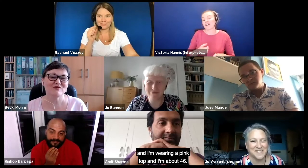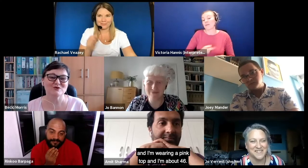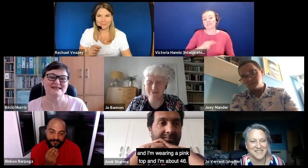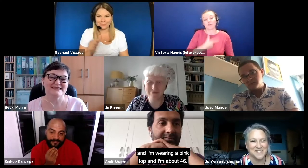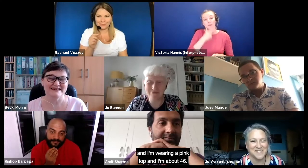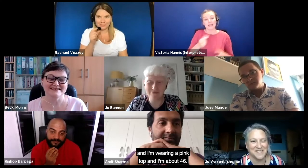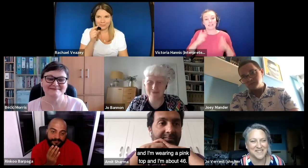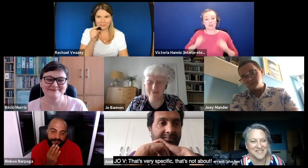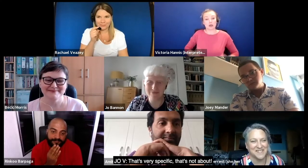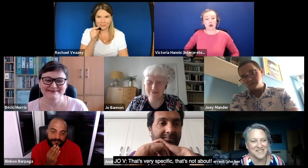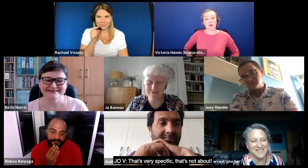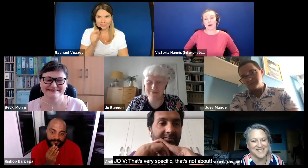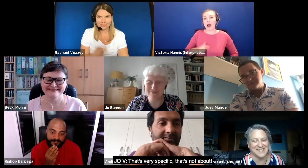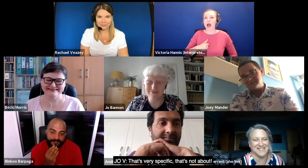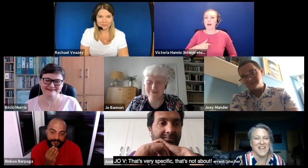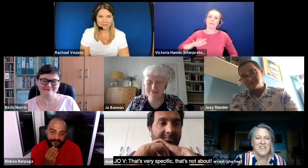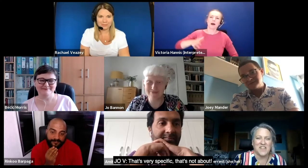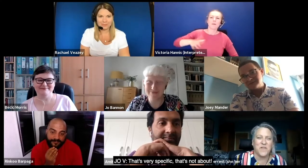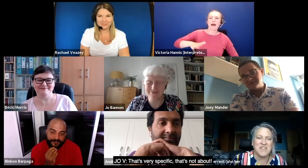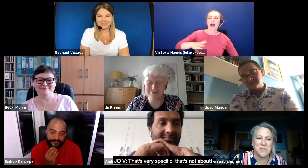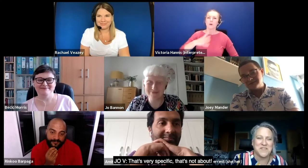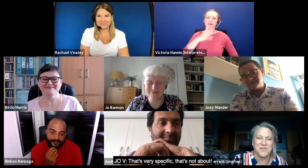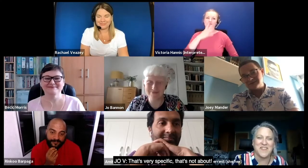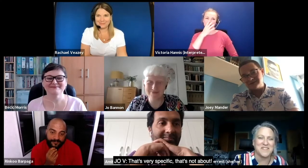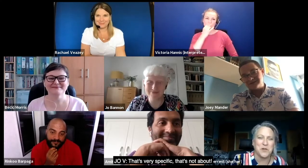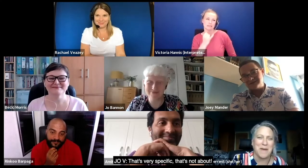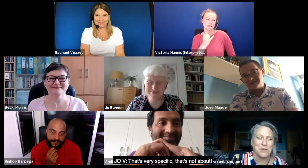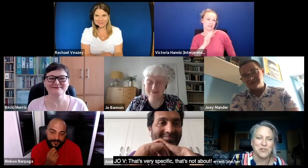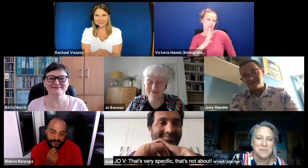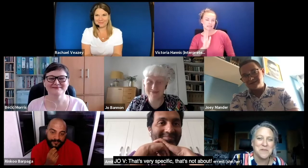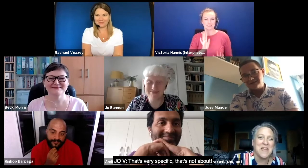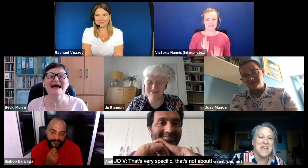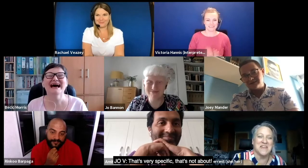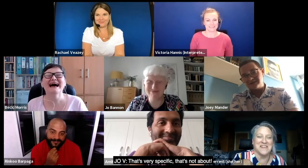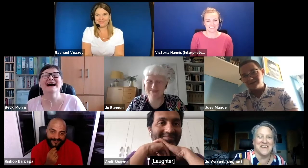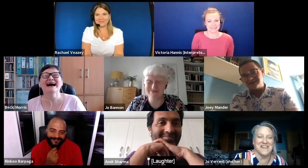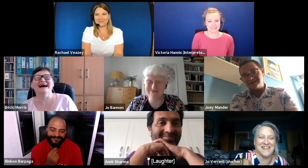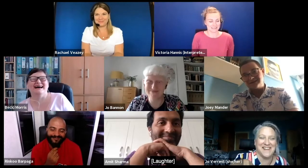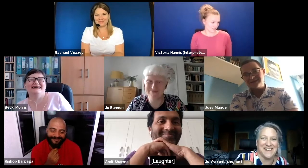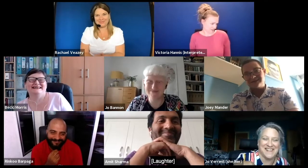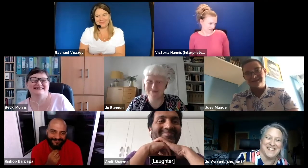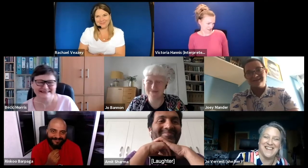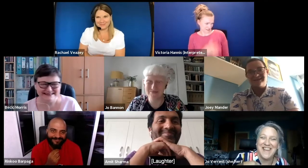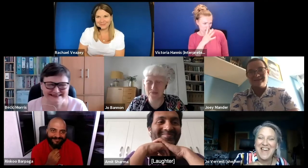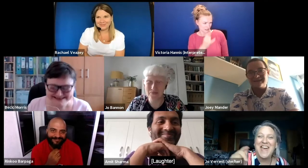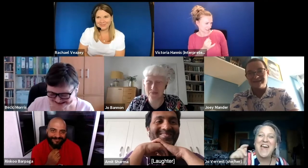about 46. That's very specific. That's not about.